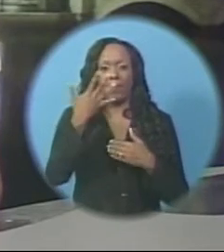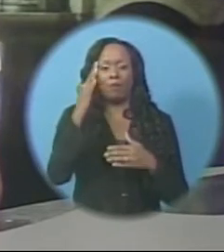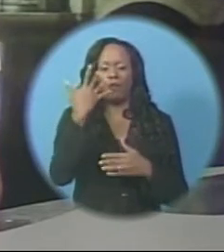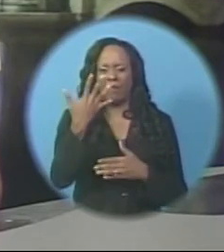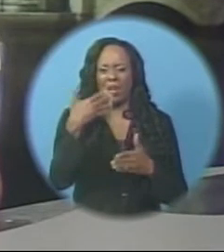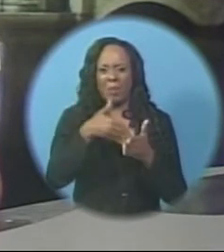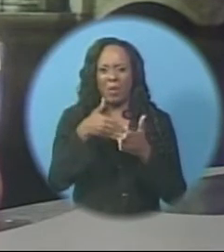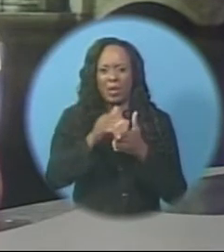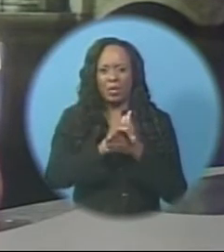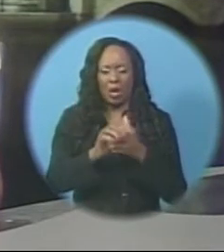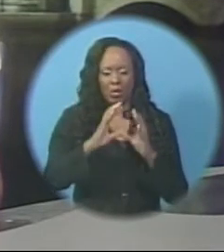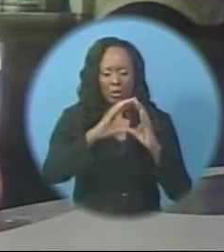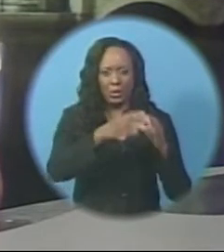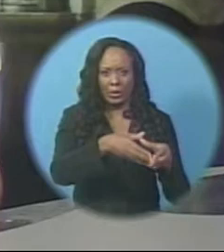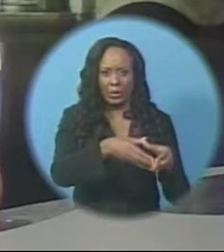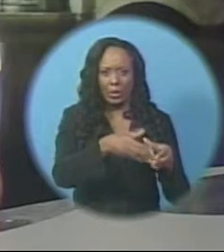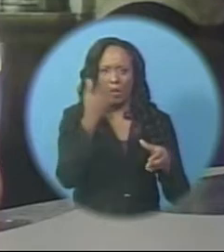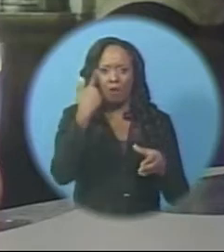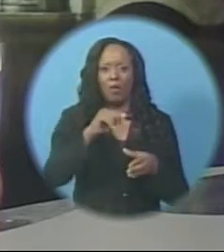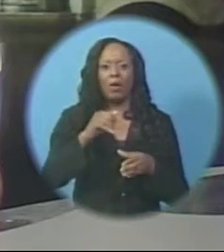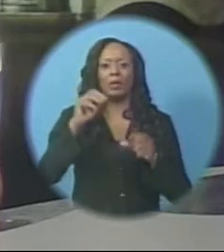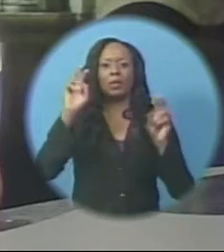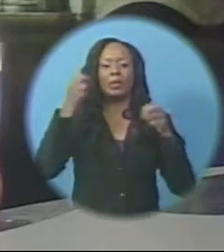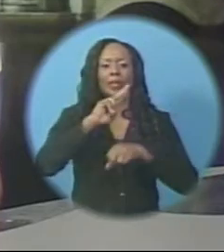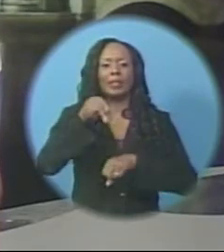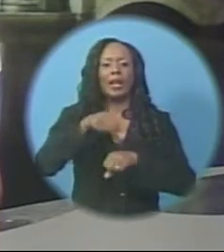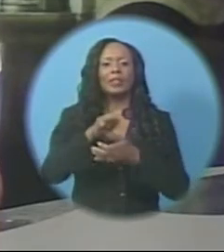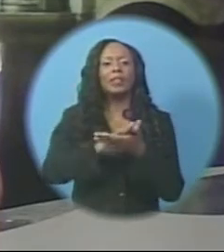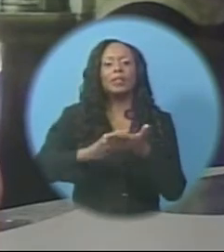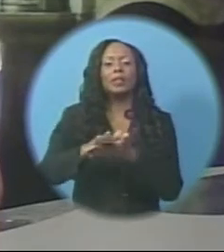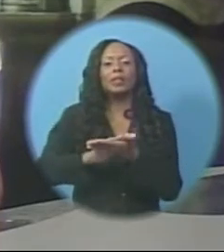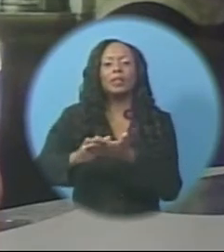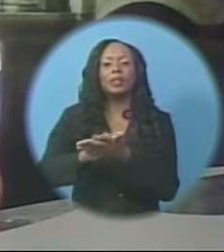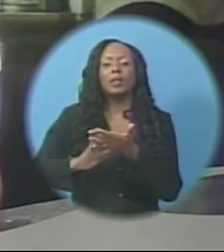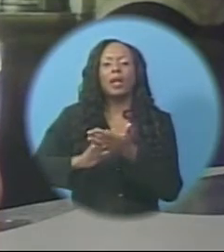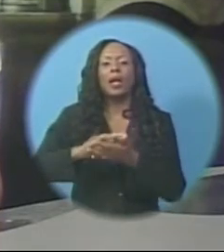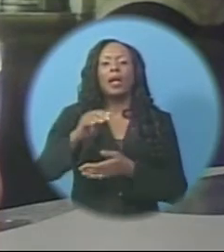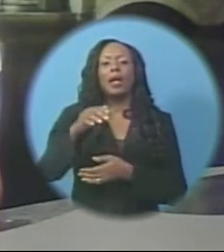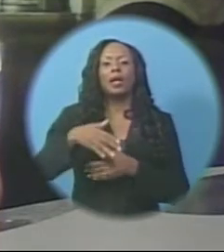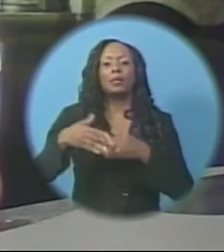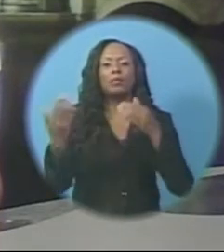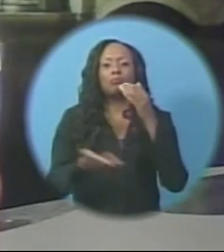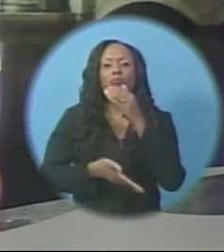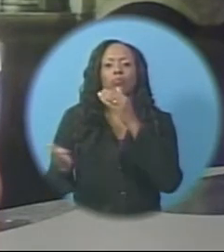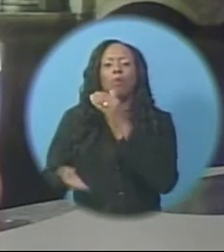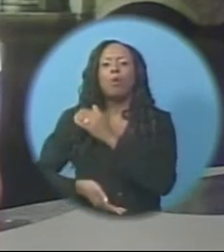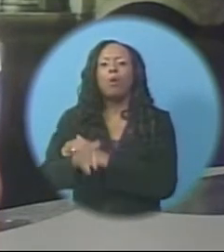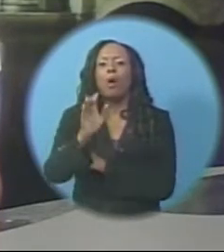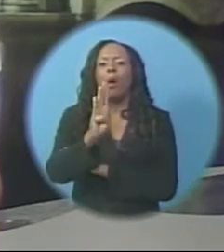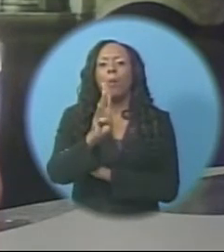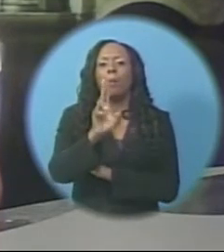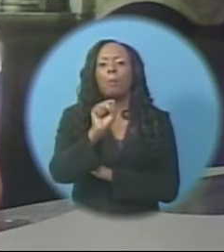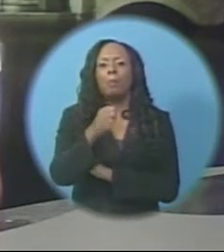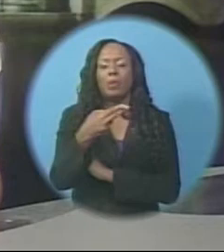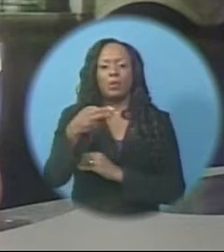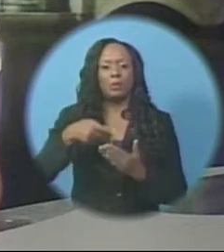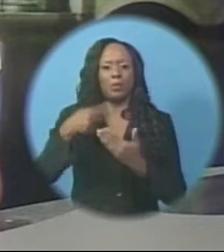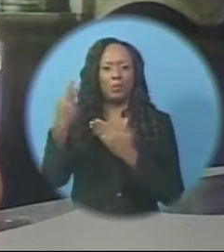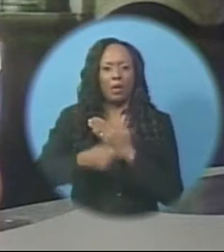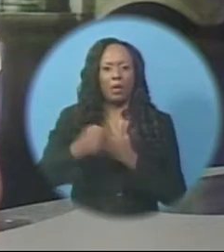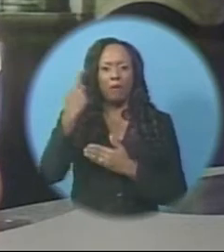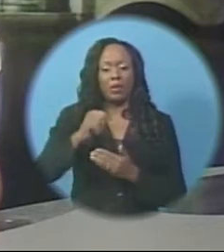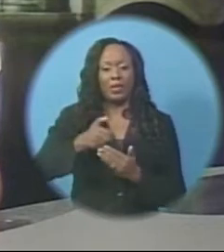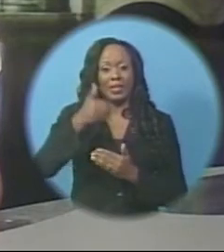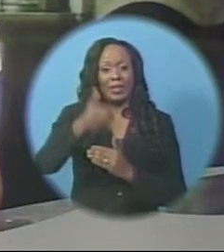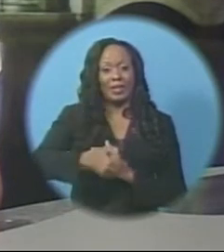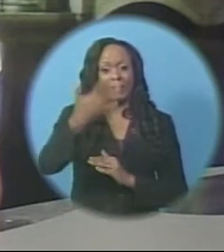towards the initiation of a national cleanup and debushing program to be implemented over the next 5 months. The Finance Minister